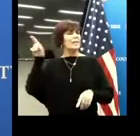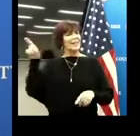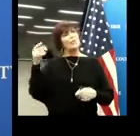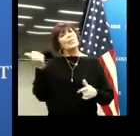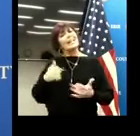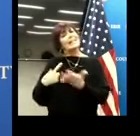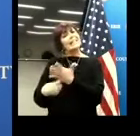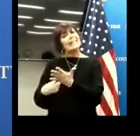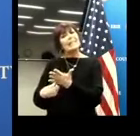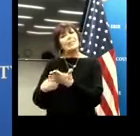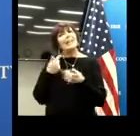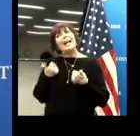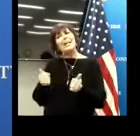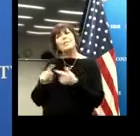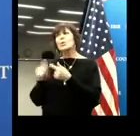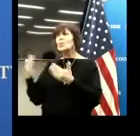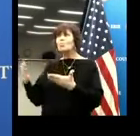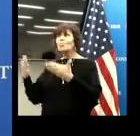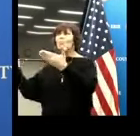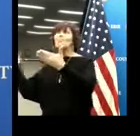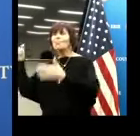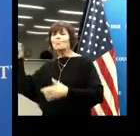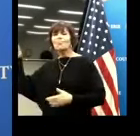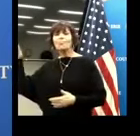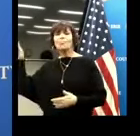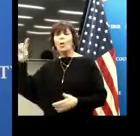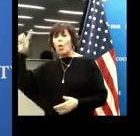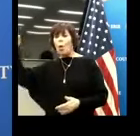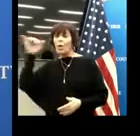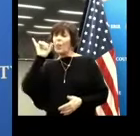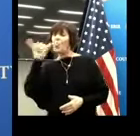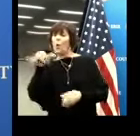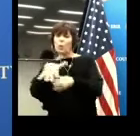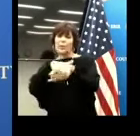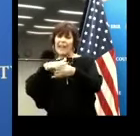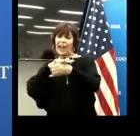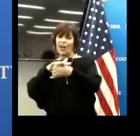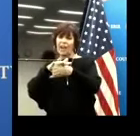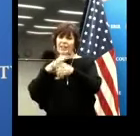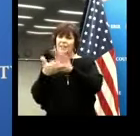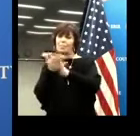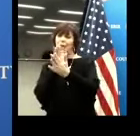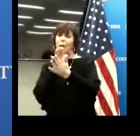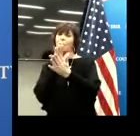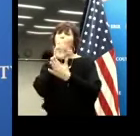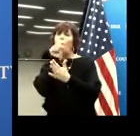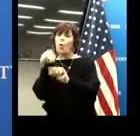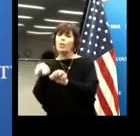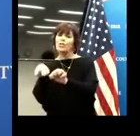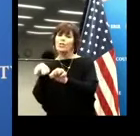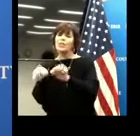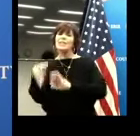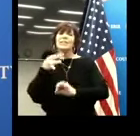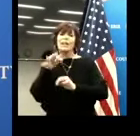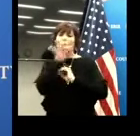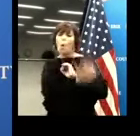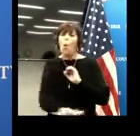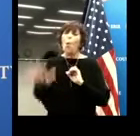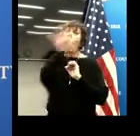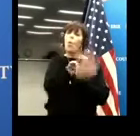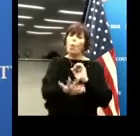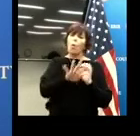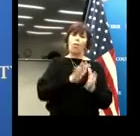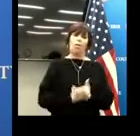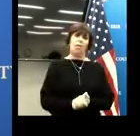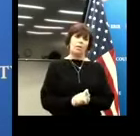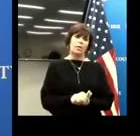any efforts to suggest that perhaps only those areas move up into the next, into the orange zone